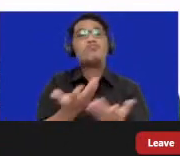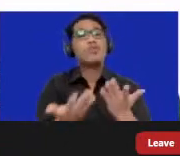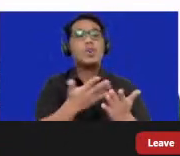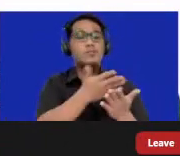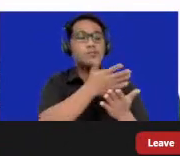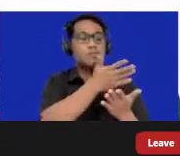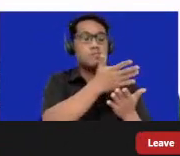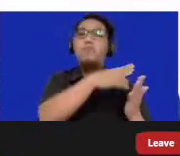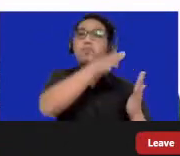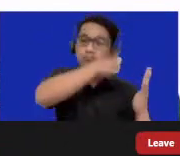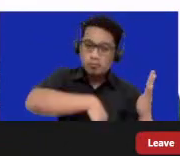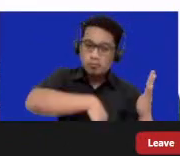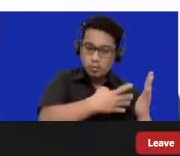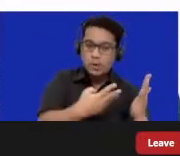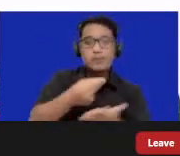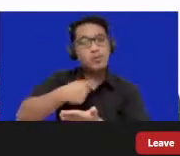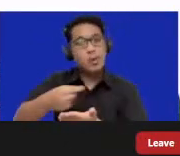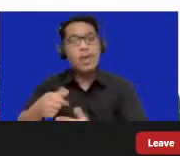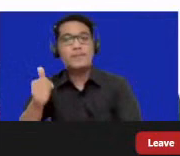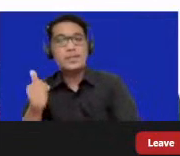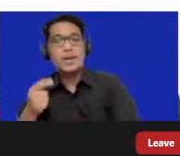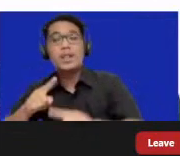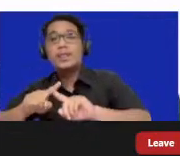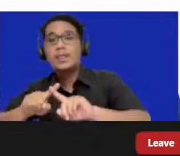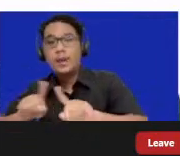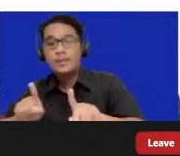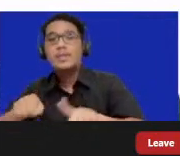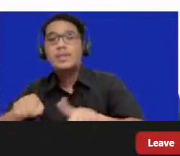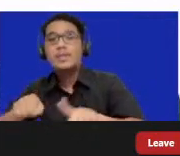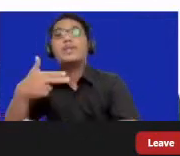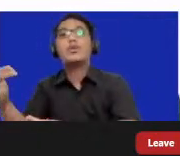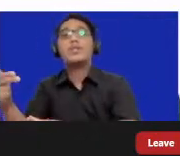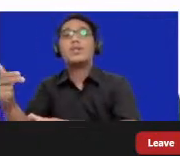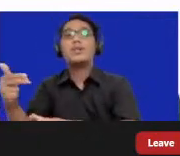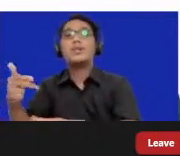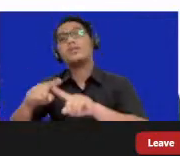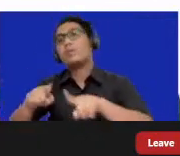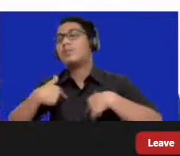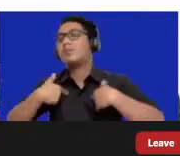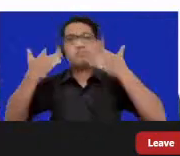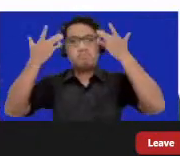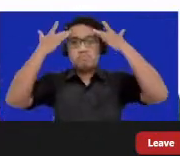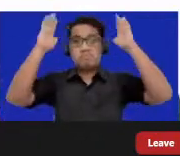do not know about Bangladesh. Probably it is also there.